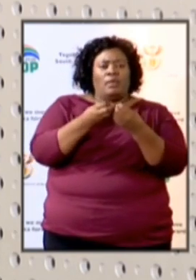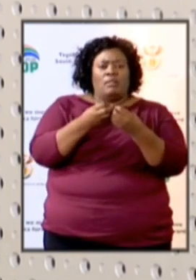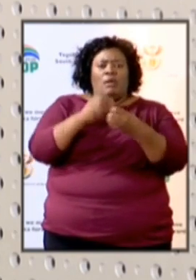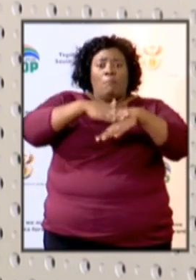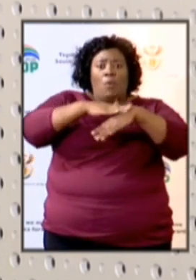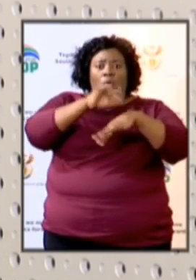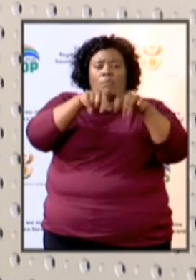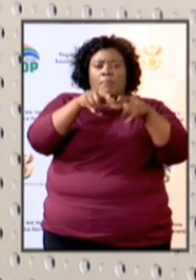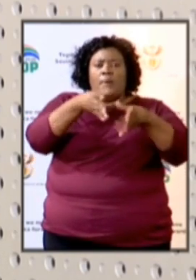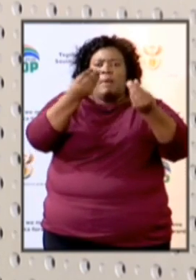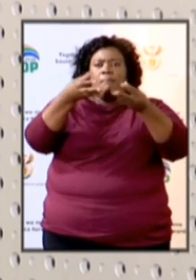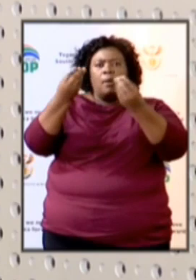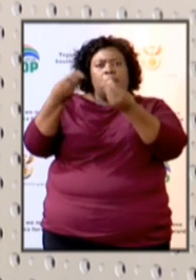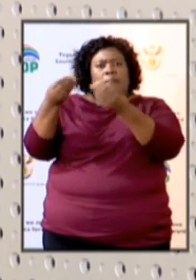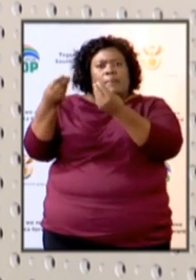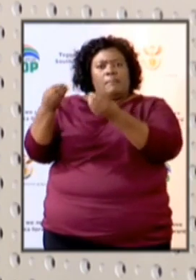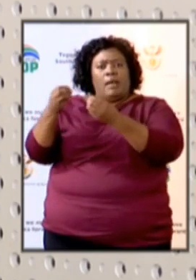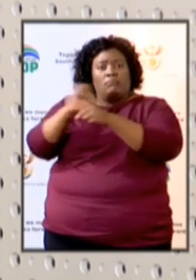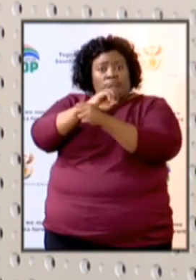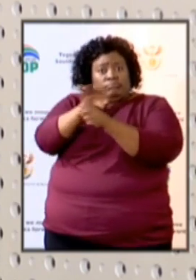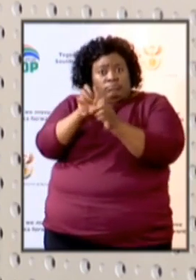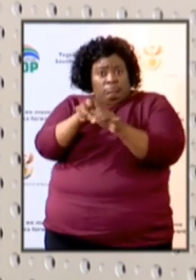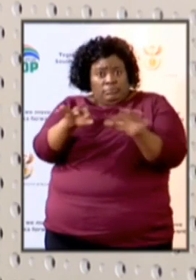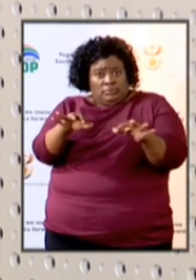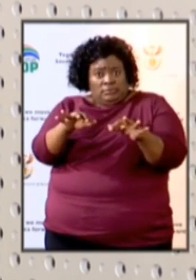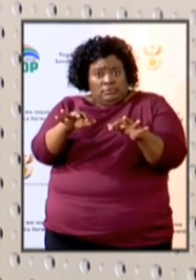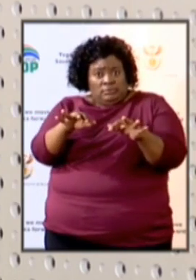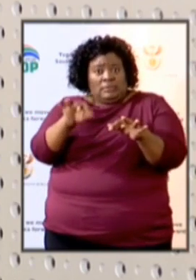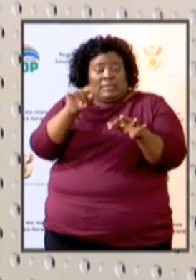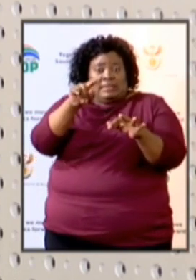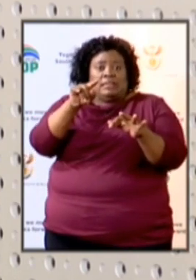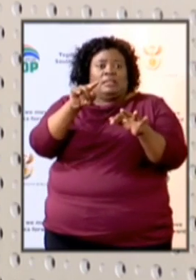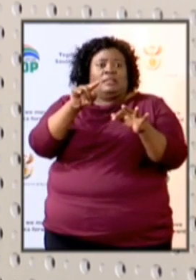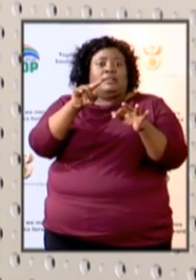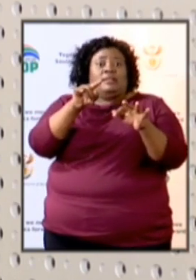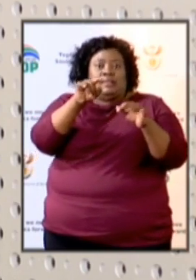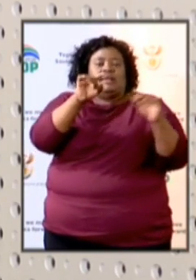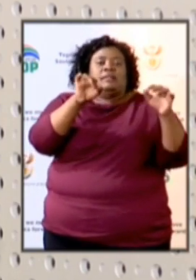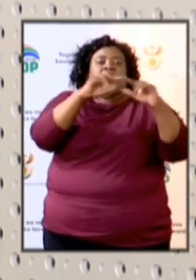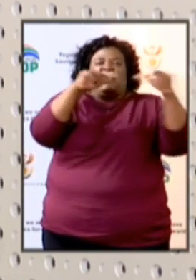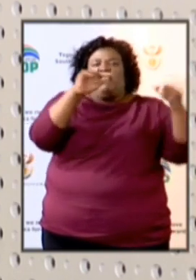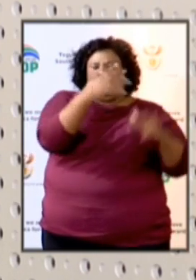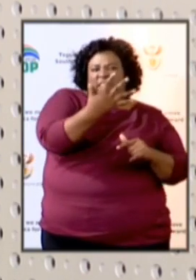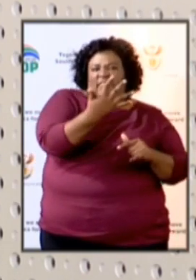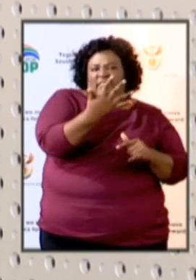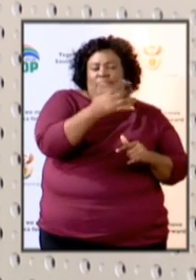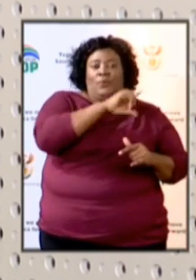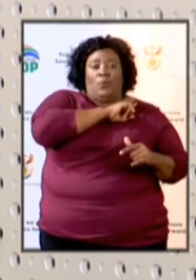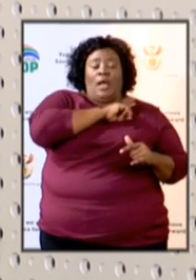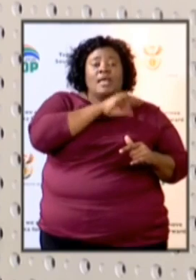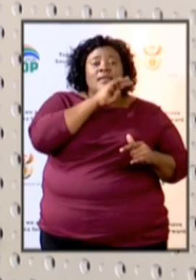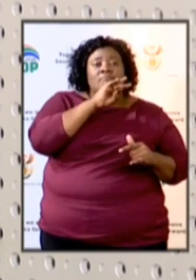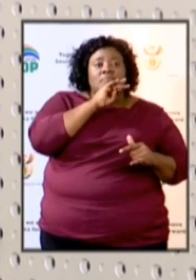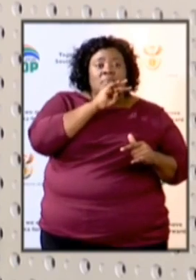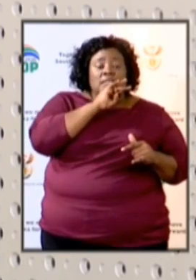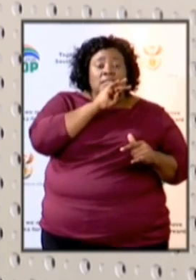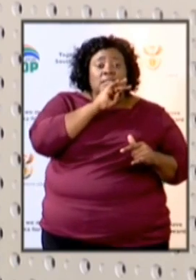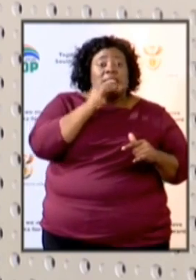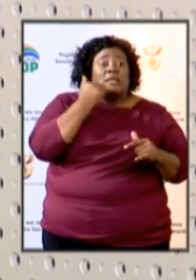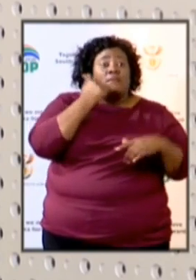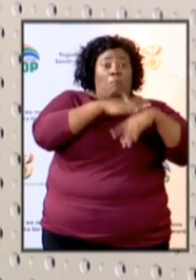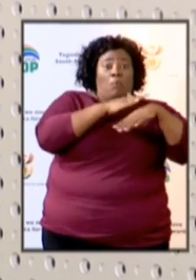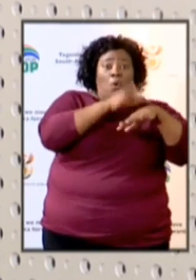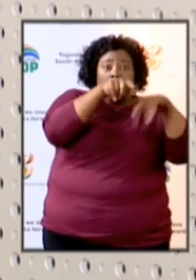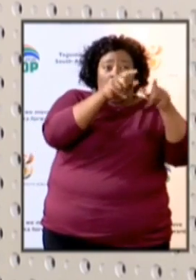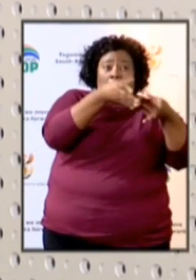infection, that's the level that we call five. Because it means the high increase with